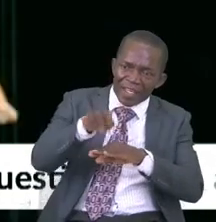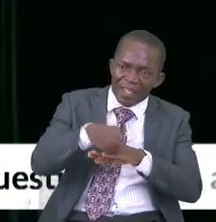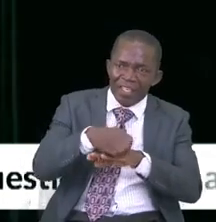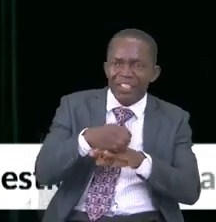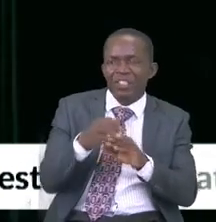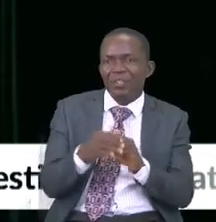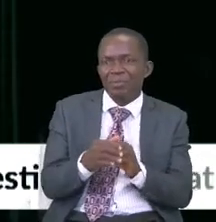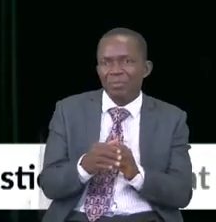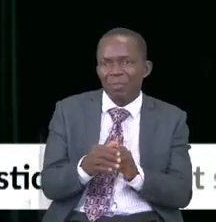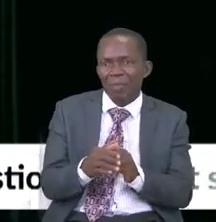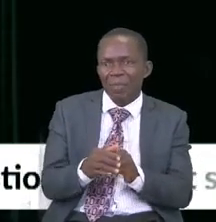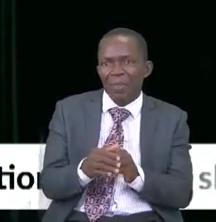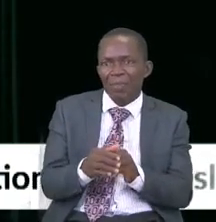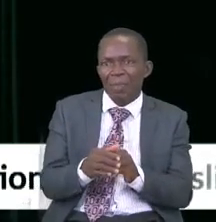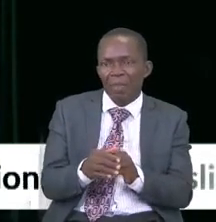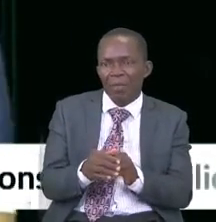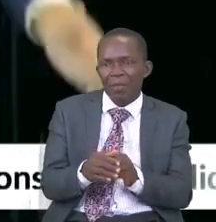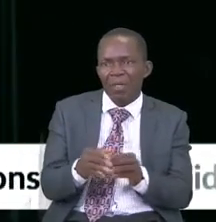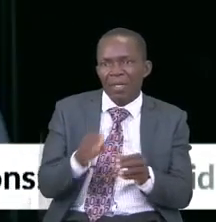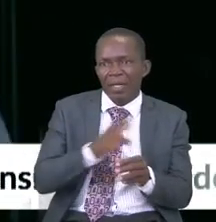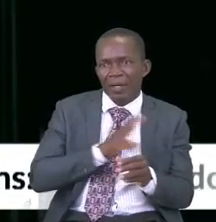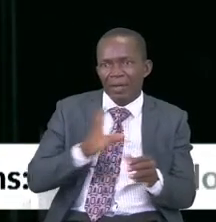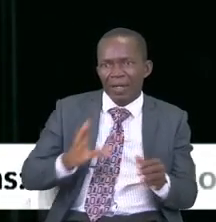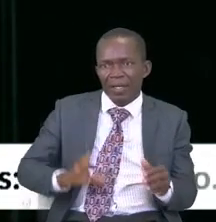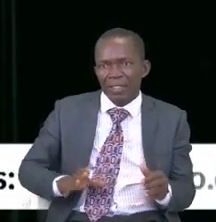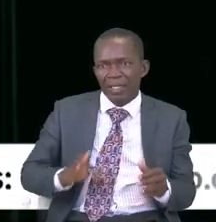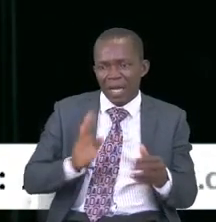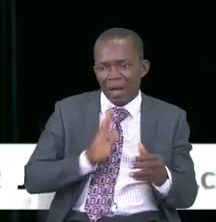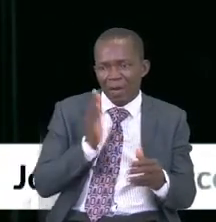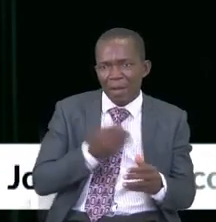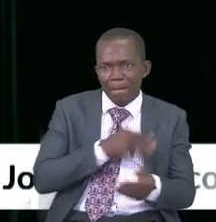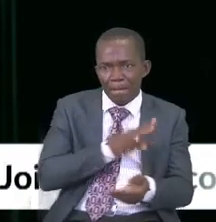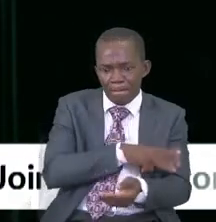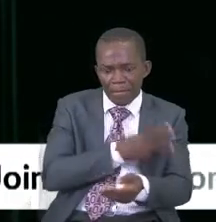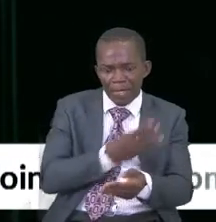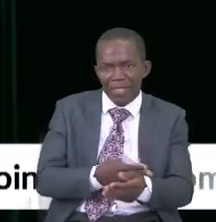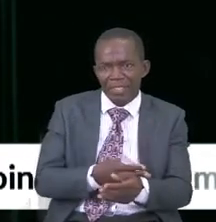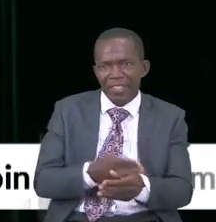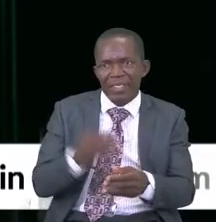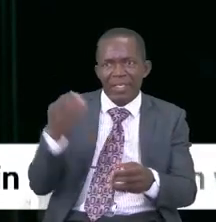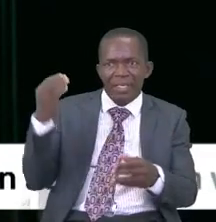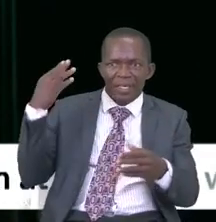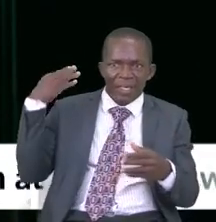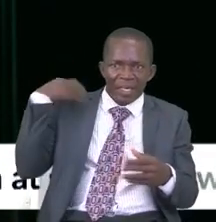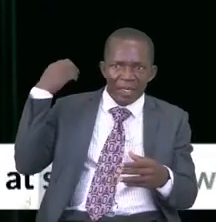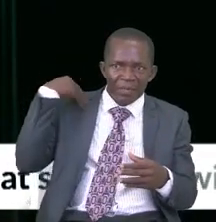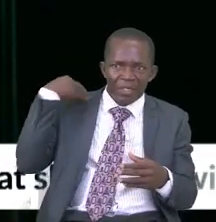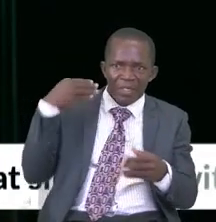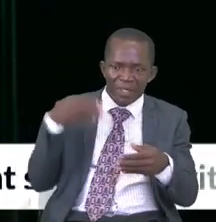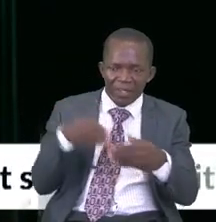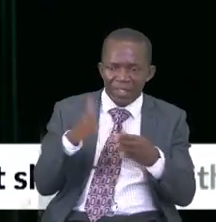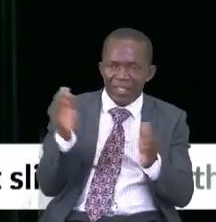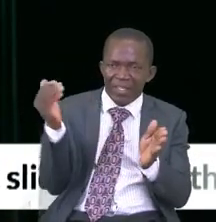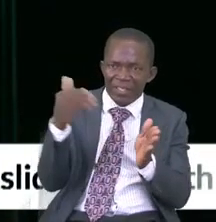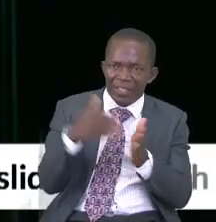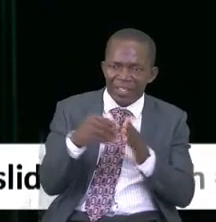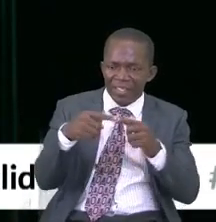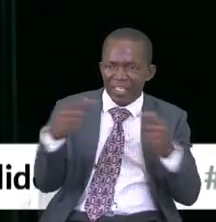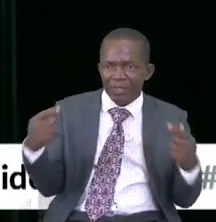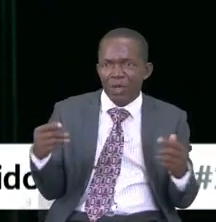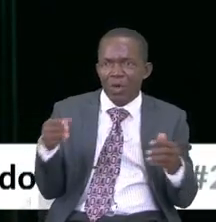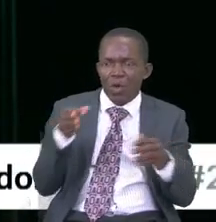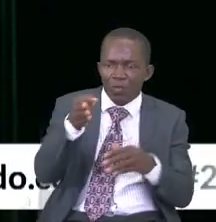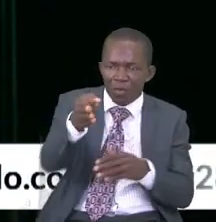be opposition, but Christ, our mighty captain, leads against the foe. Onward into